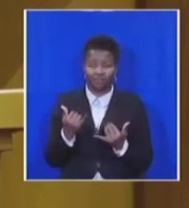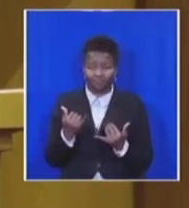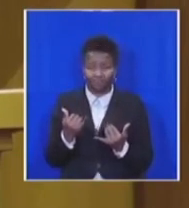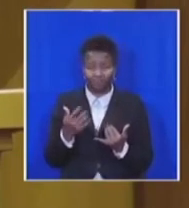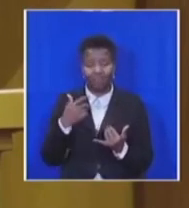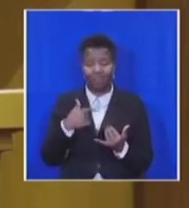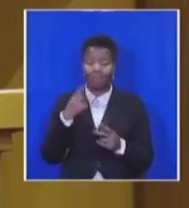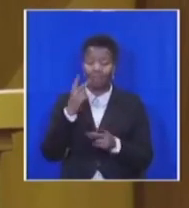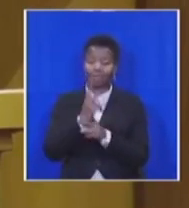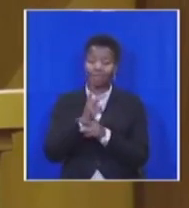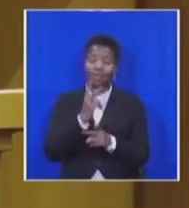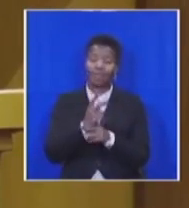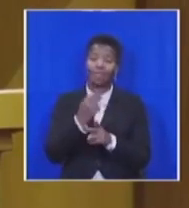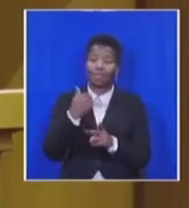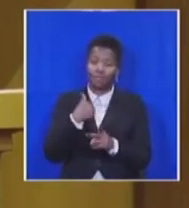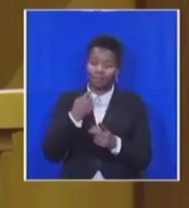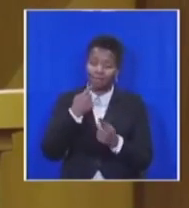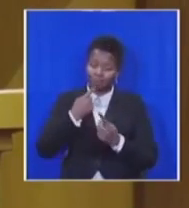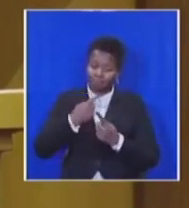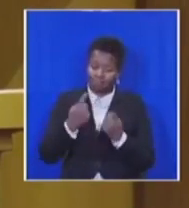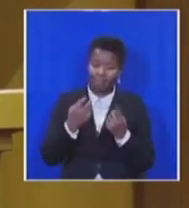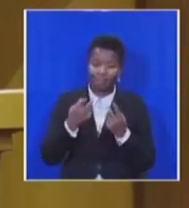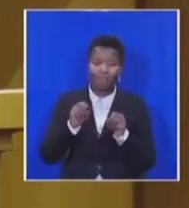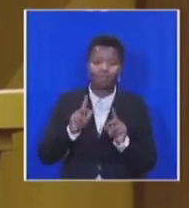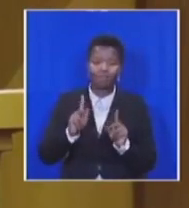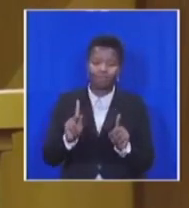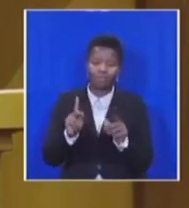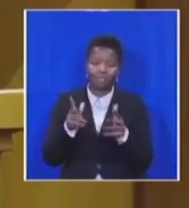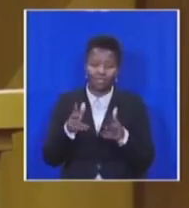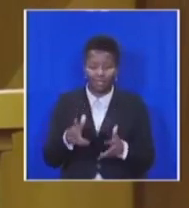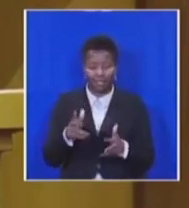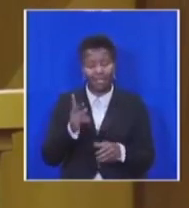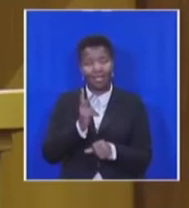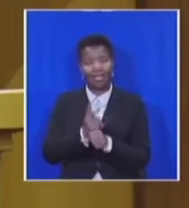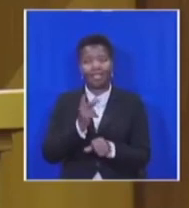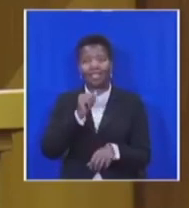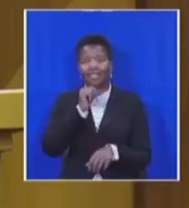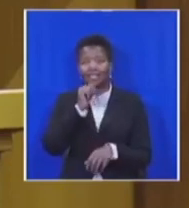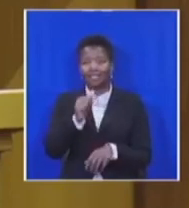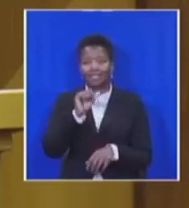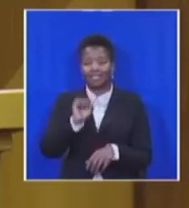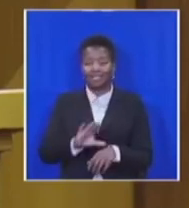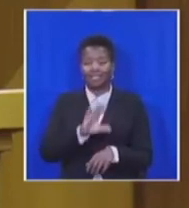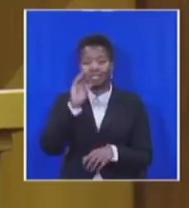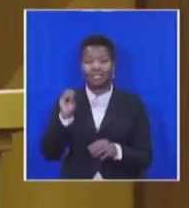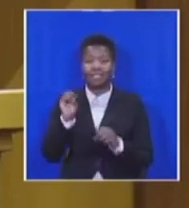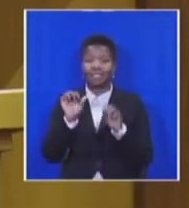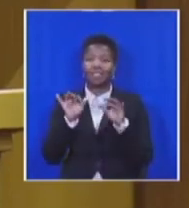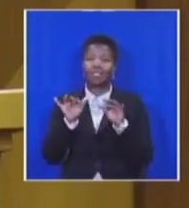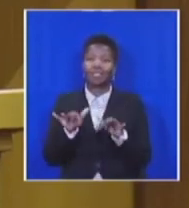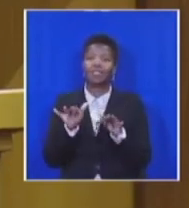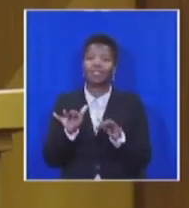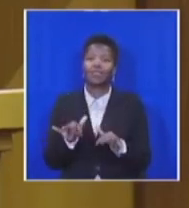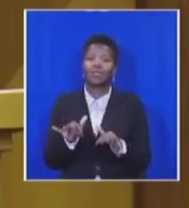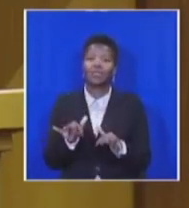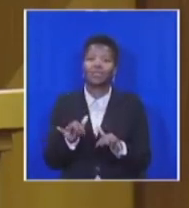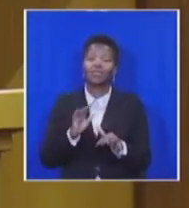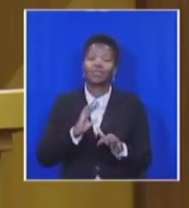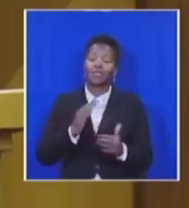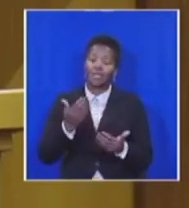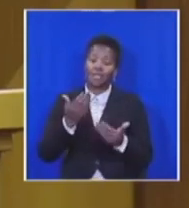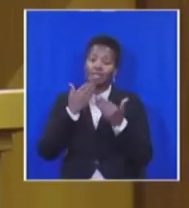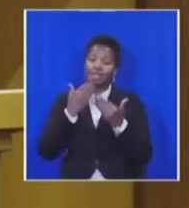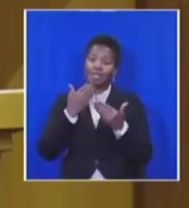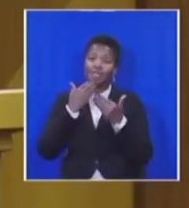would like to take this opportunity again to say to South Africans, thank you for